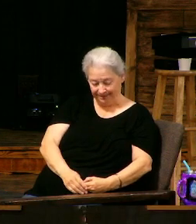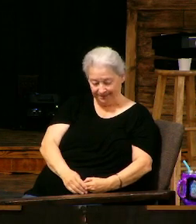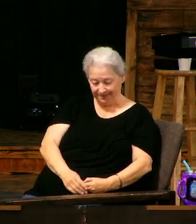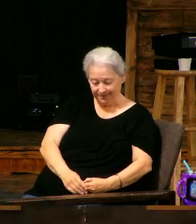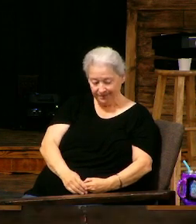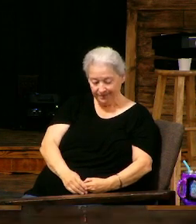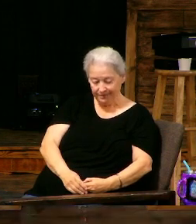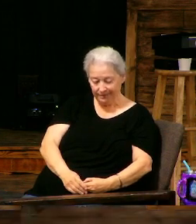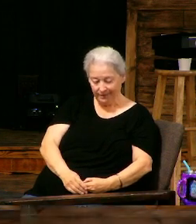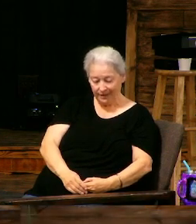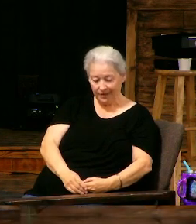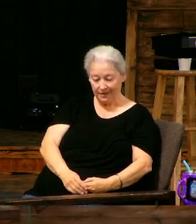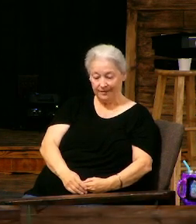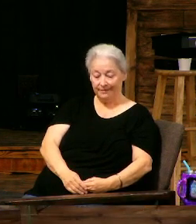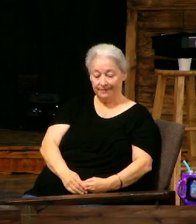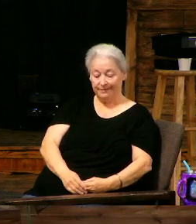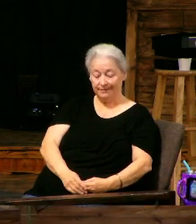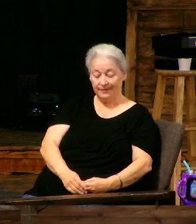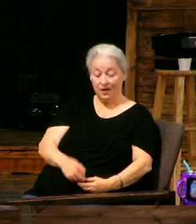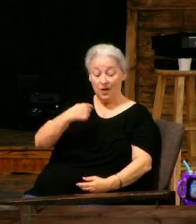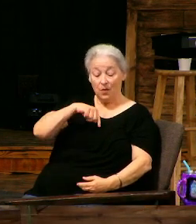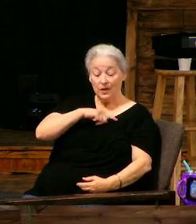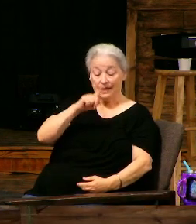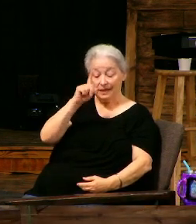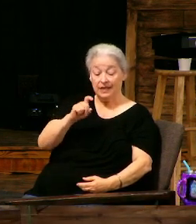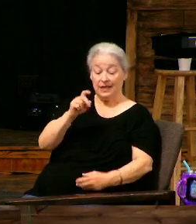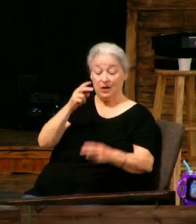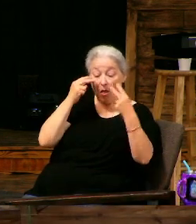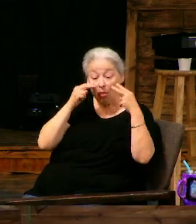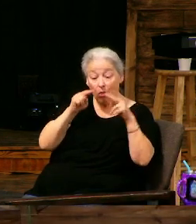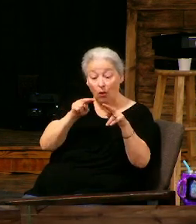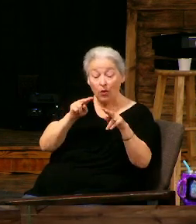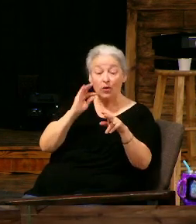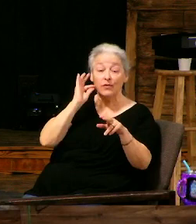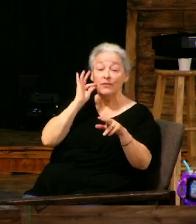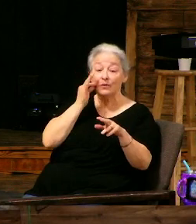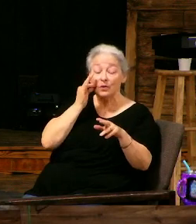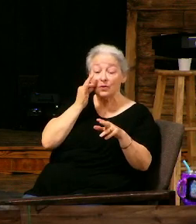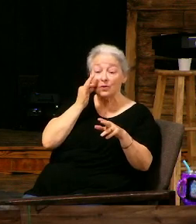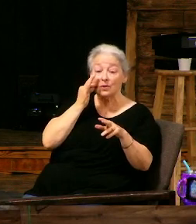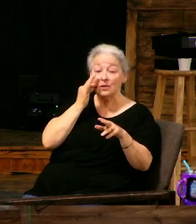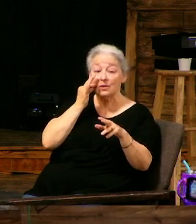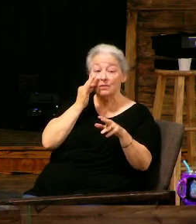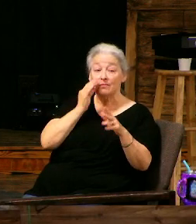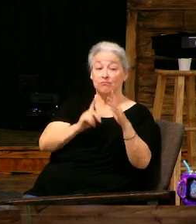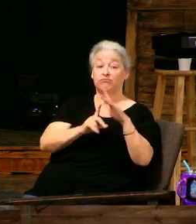instead of looking at the fruit that it produced. I've seen it too many times.